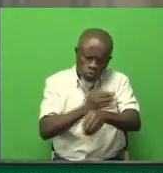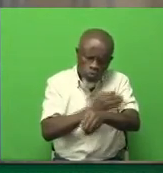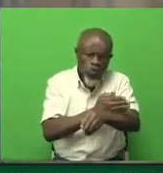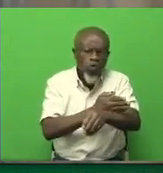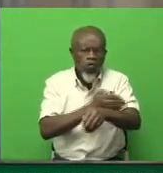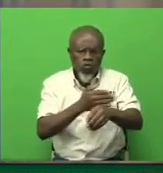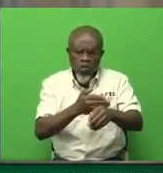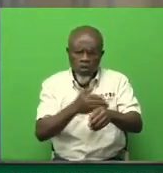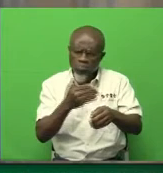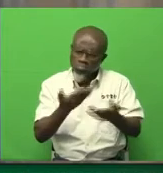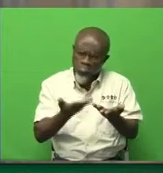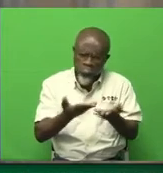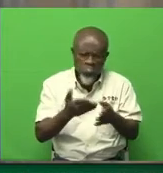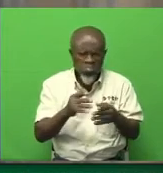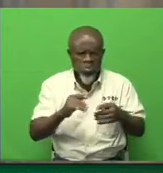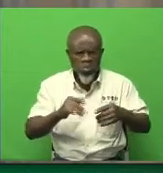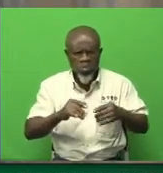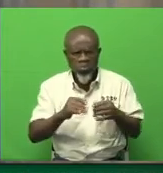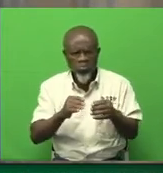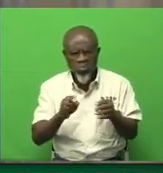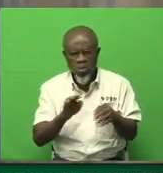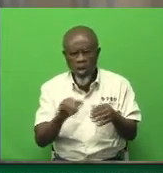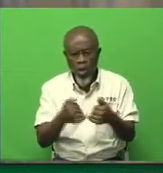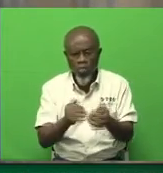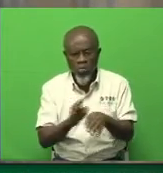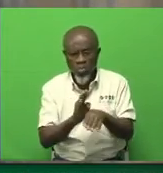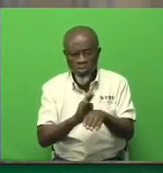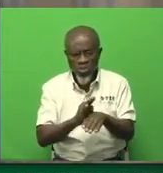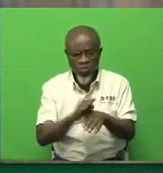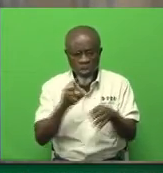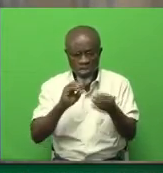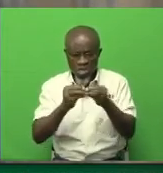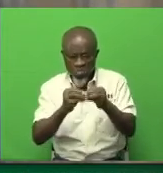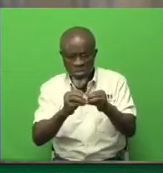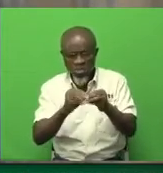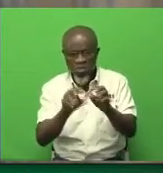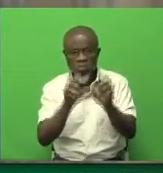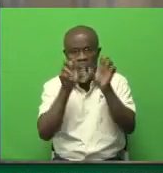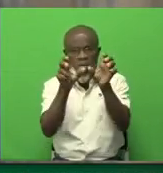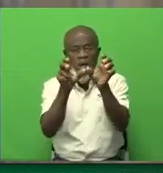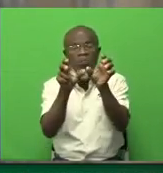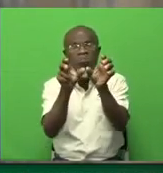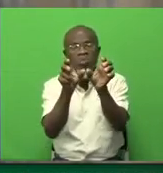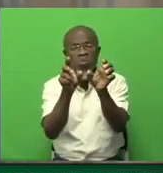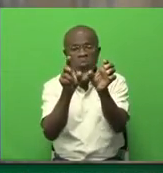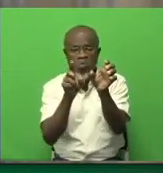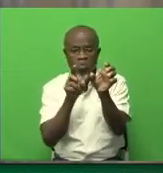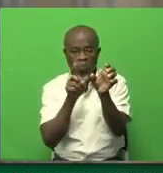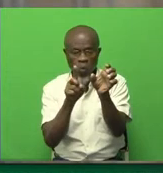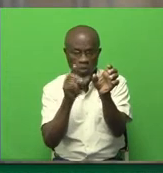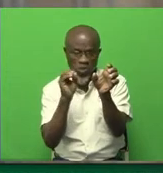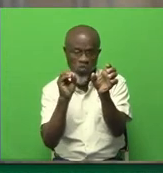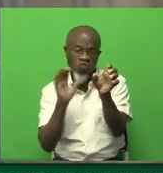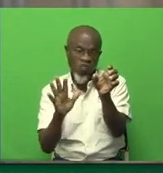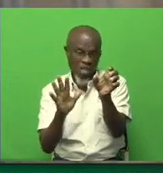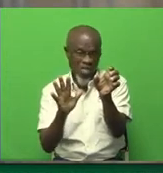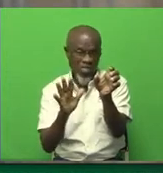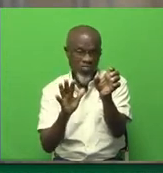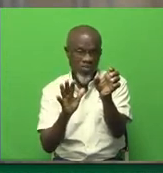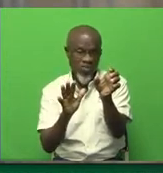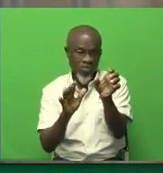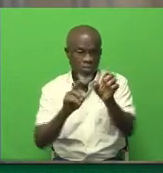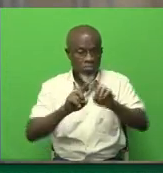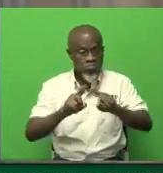we were ranked at 105 at a time but investors will be shocked to see that in terms of